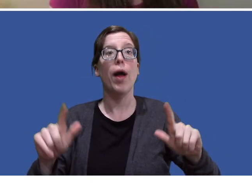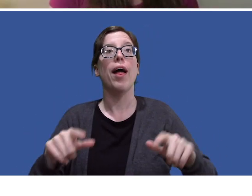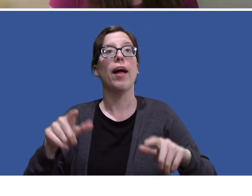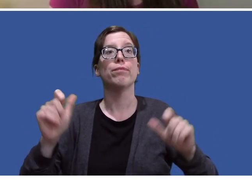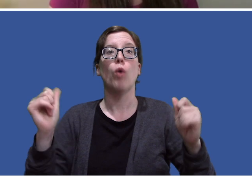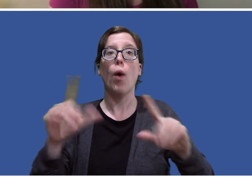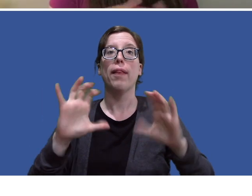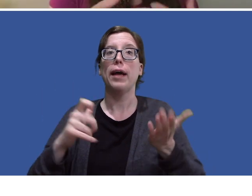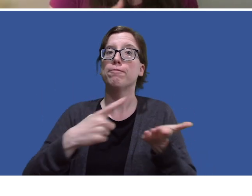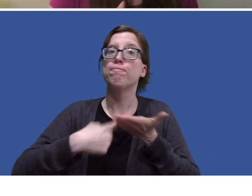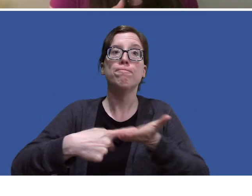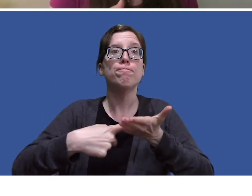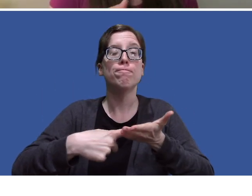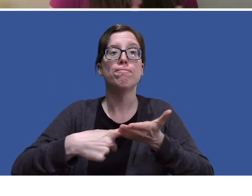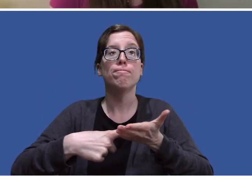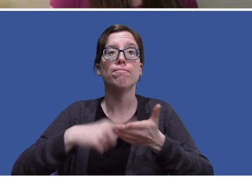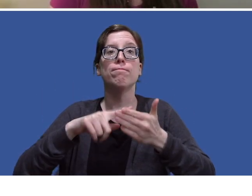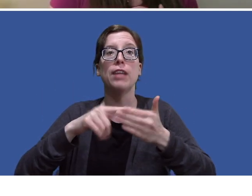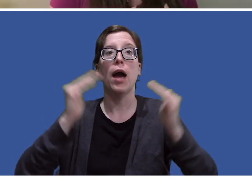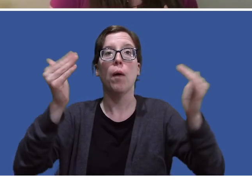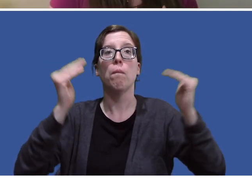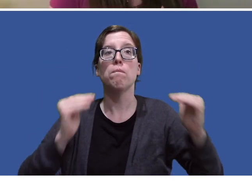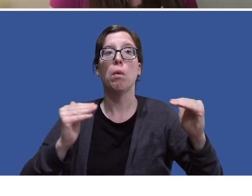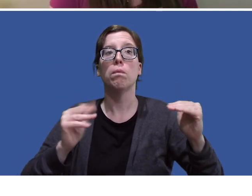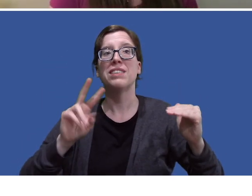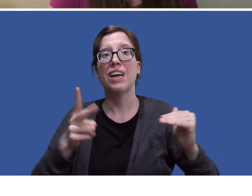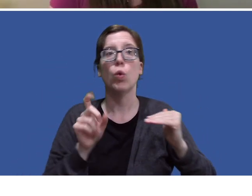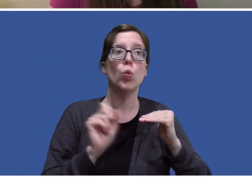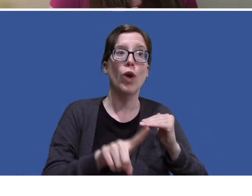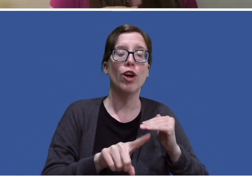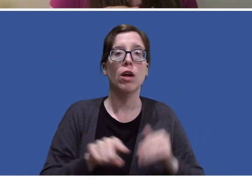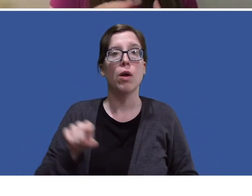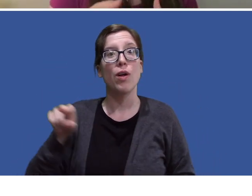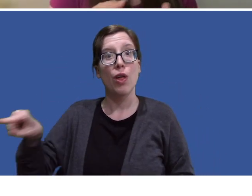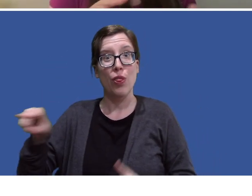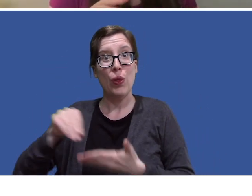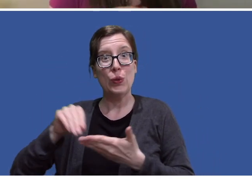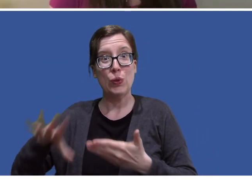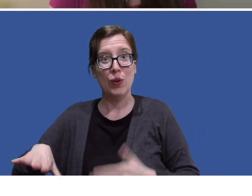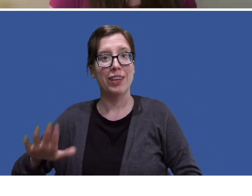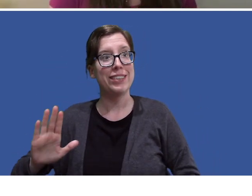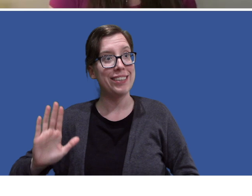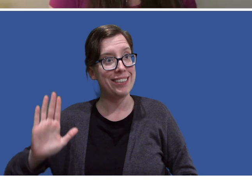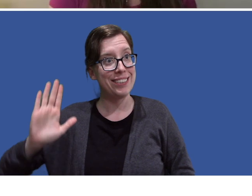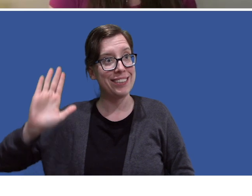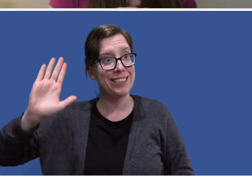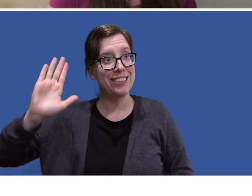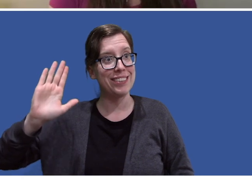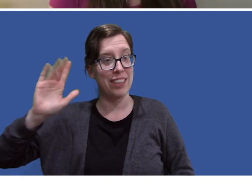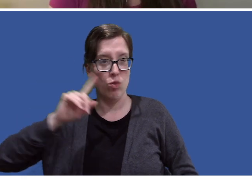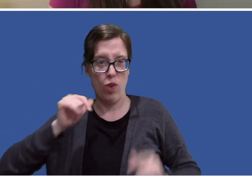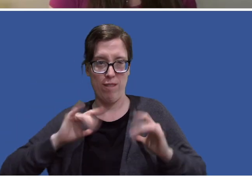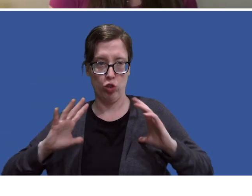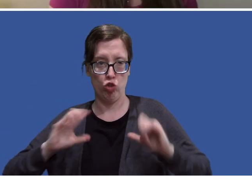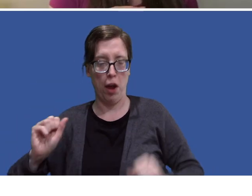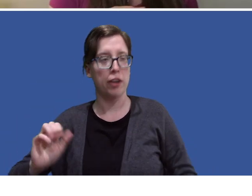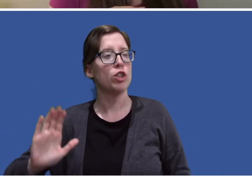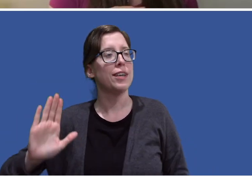the student would raise their hand to answer the question that was previously asked and